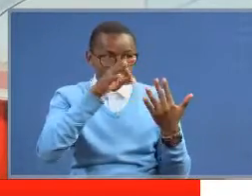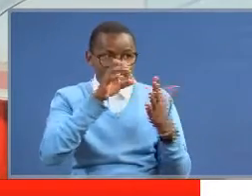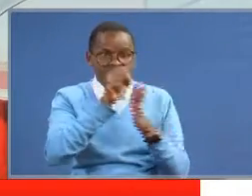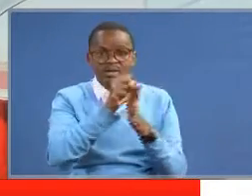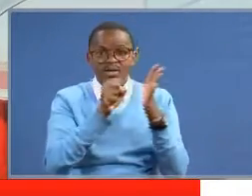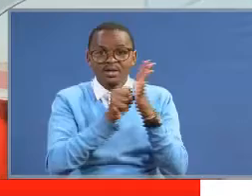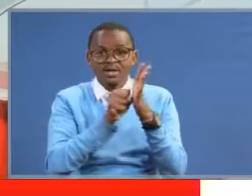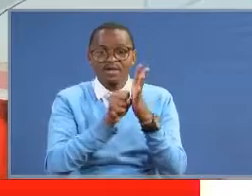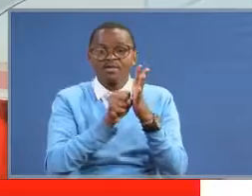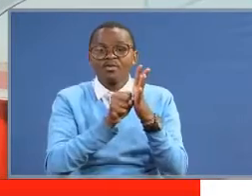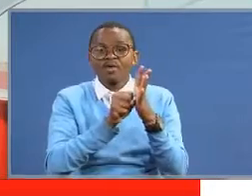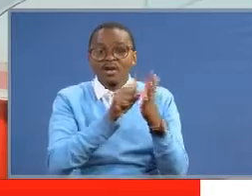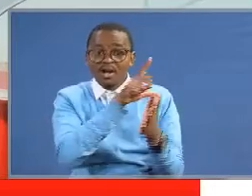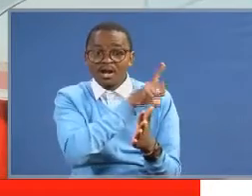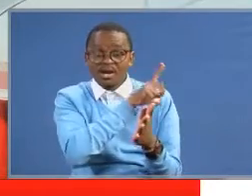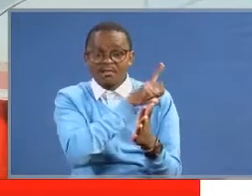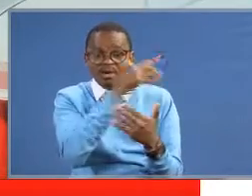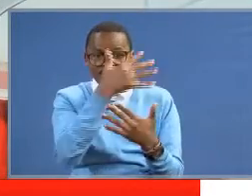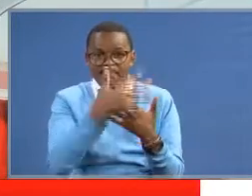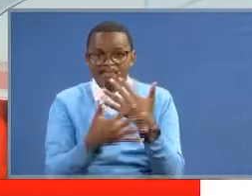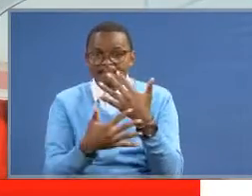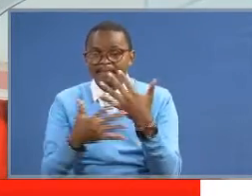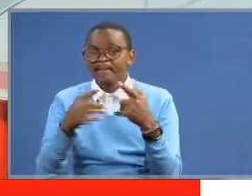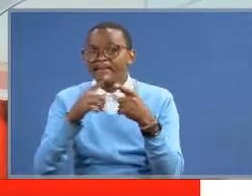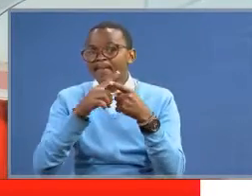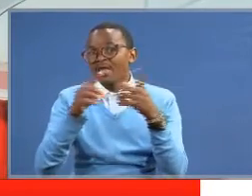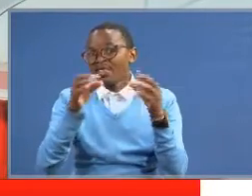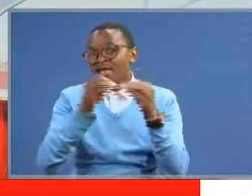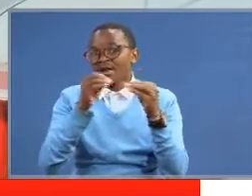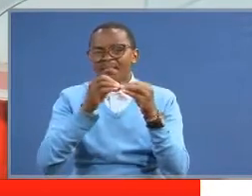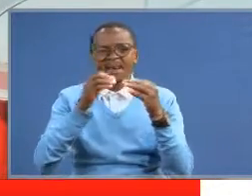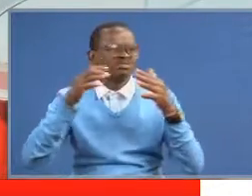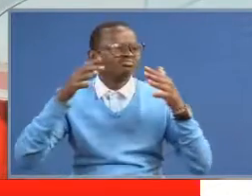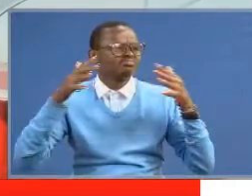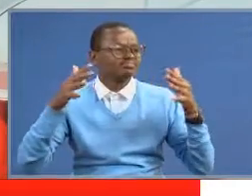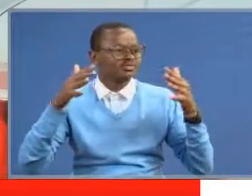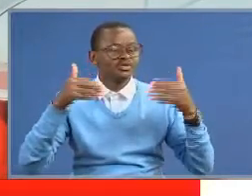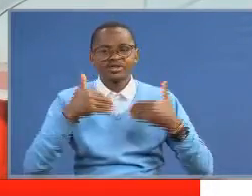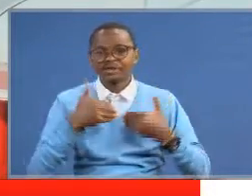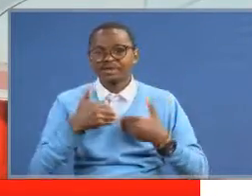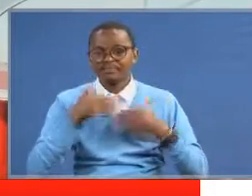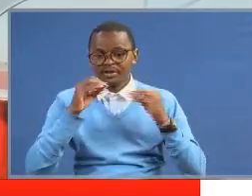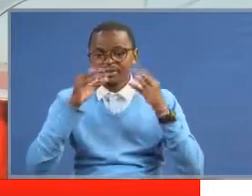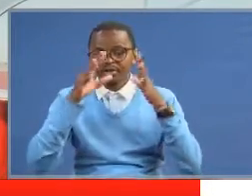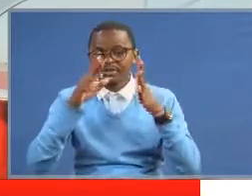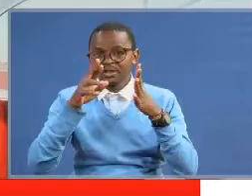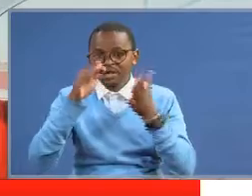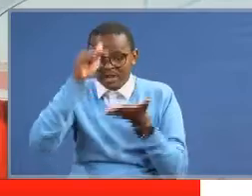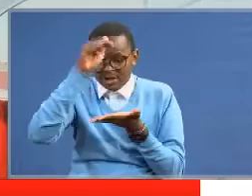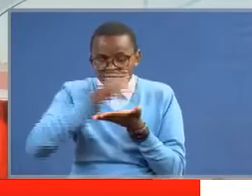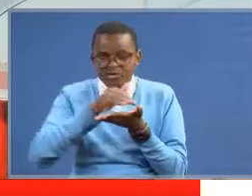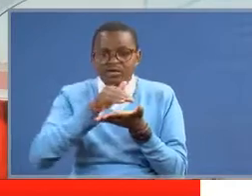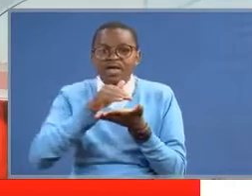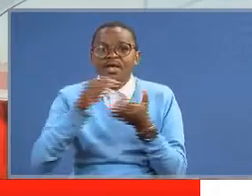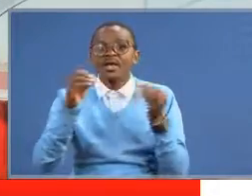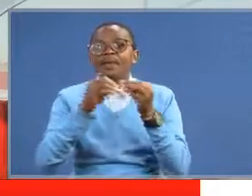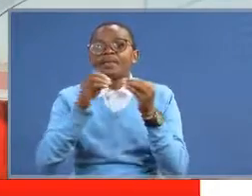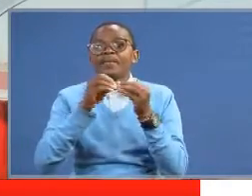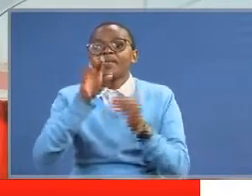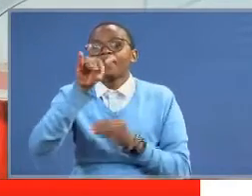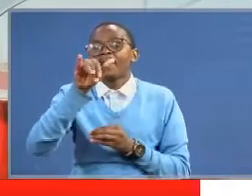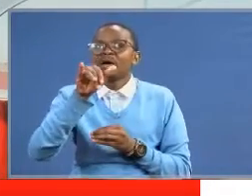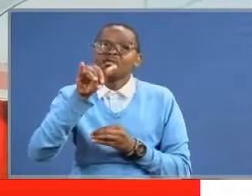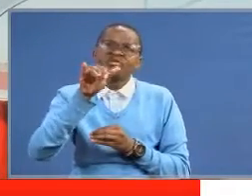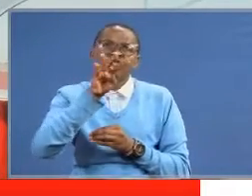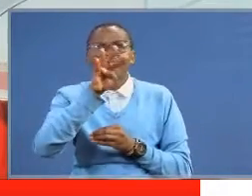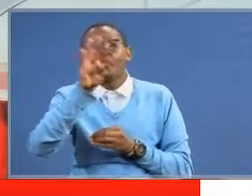subjects. Yes. Rightly, I went to computers, but the number was so large, so the teacher had to reduce the number by